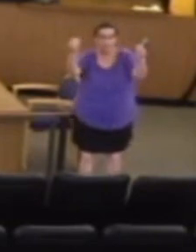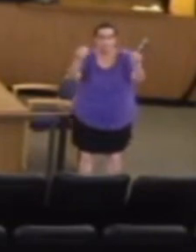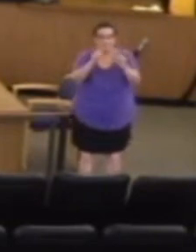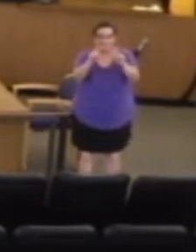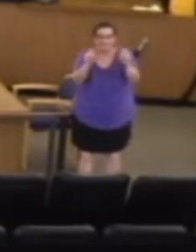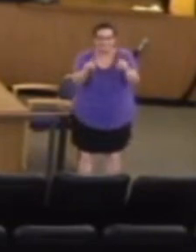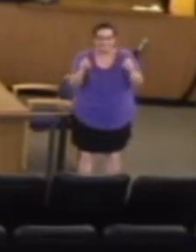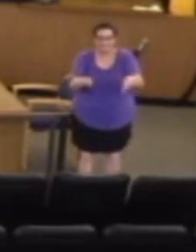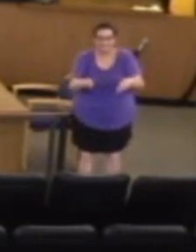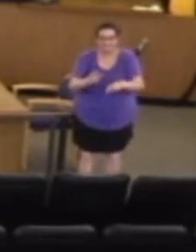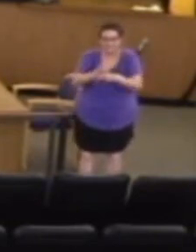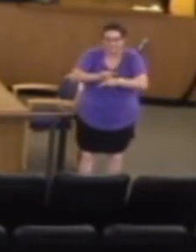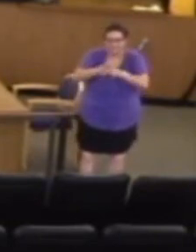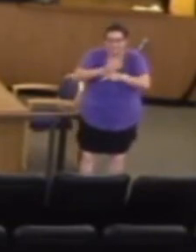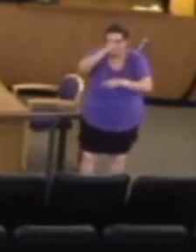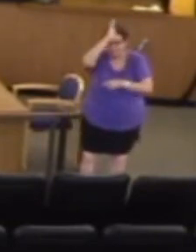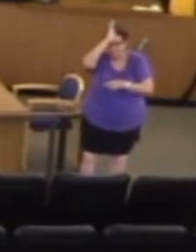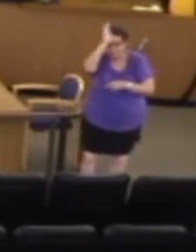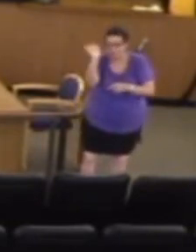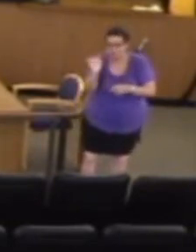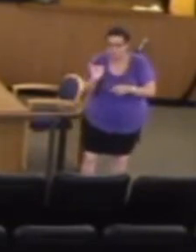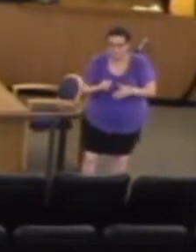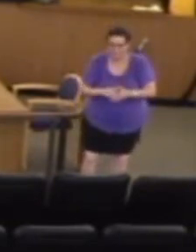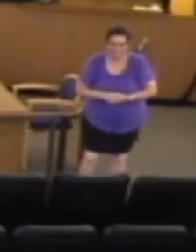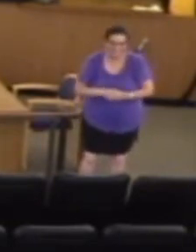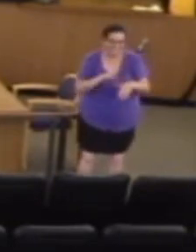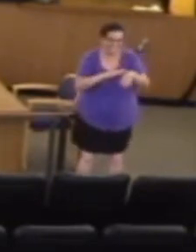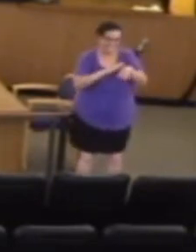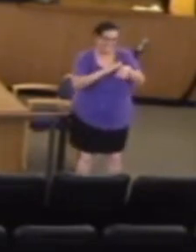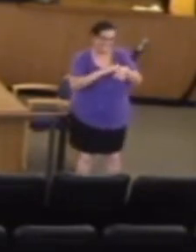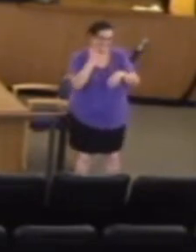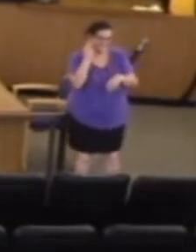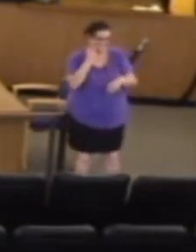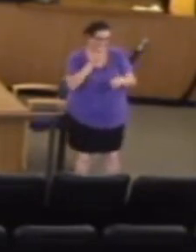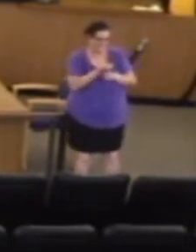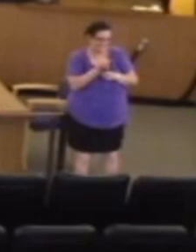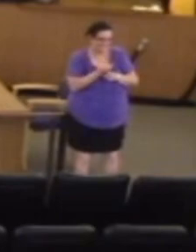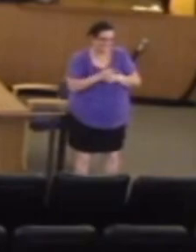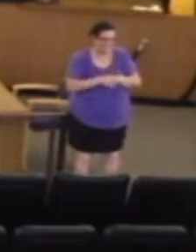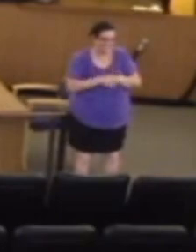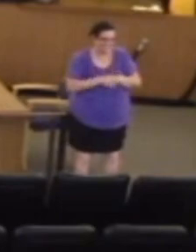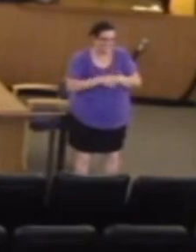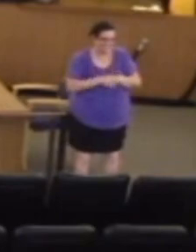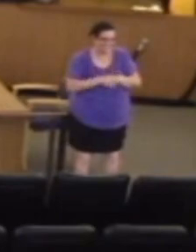Absolutely. Watch out for sharks. Yeah, watch out for sharks. Hold on.